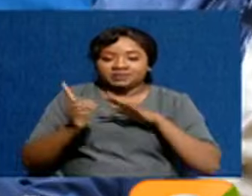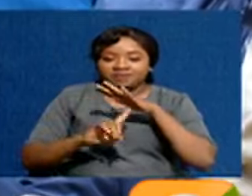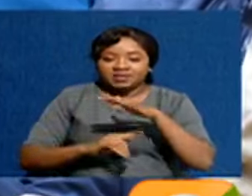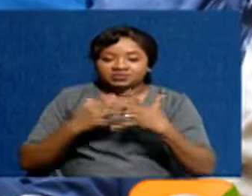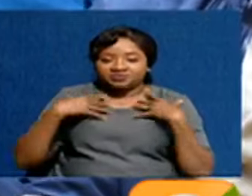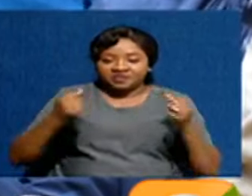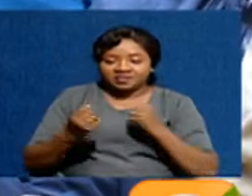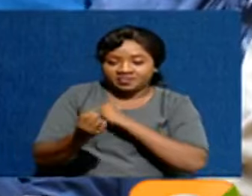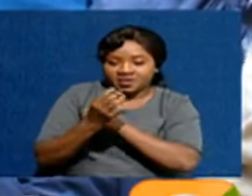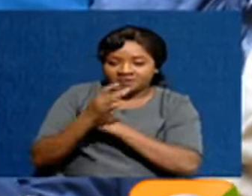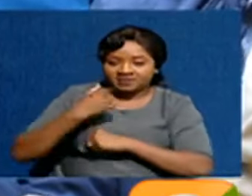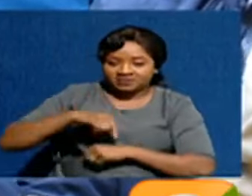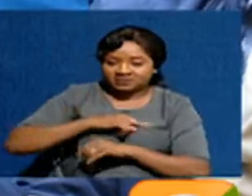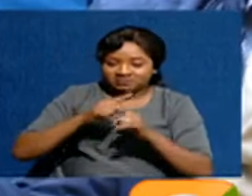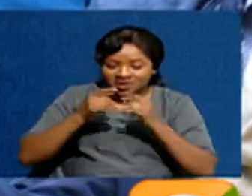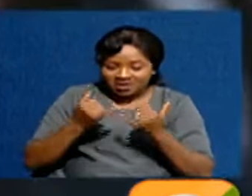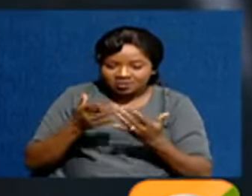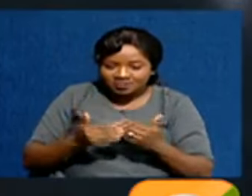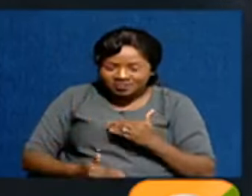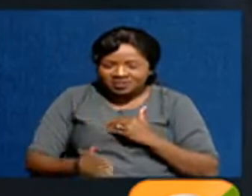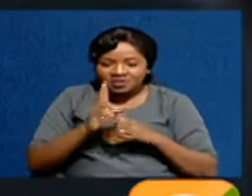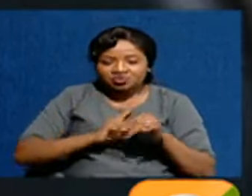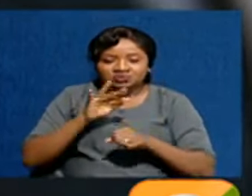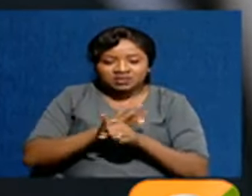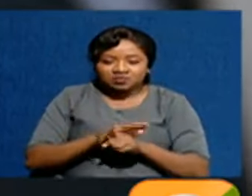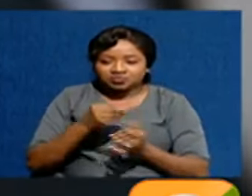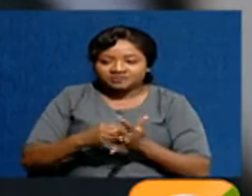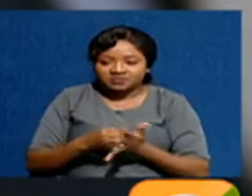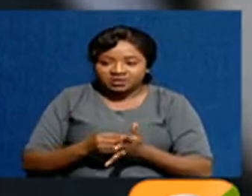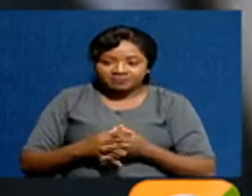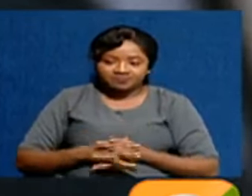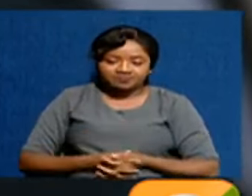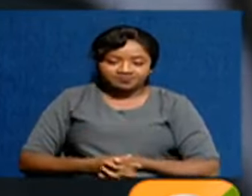But this is taking an inordinate amount of time. Jasmine Wamboi, Citizen TV.